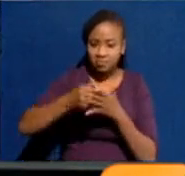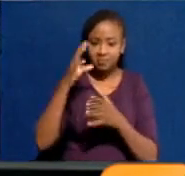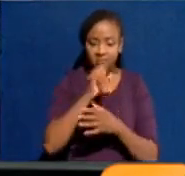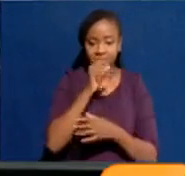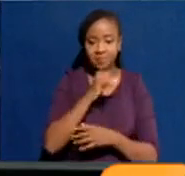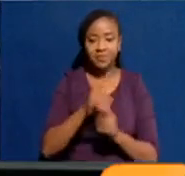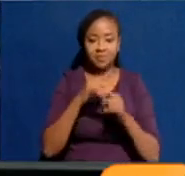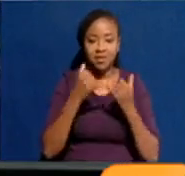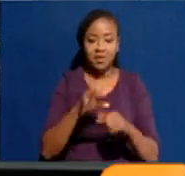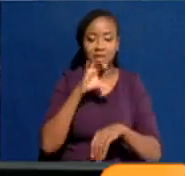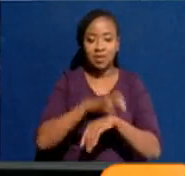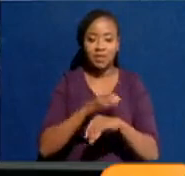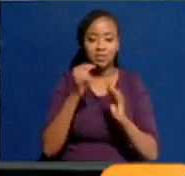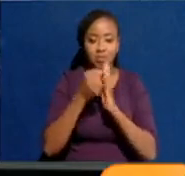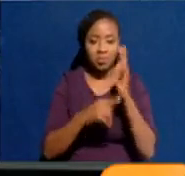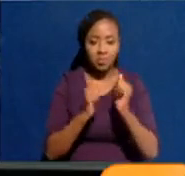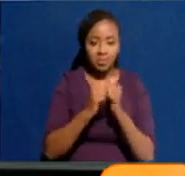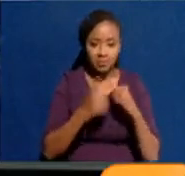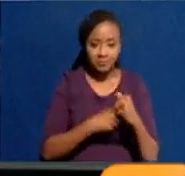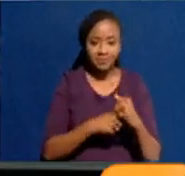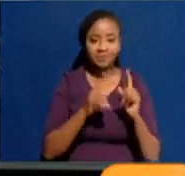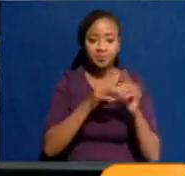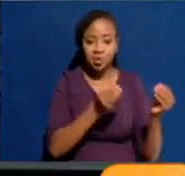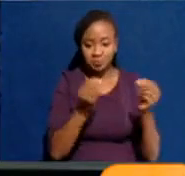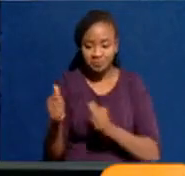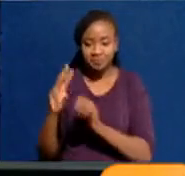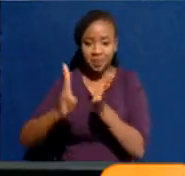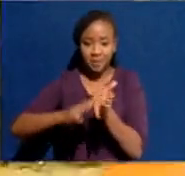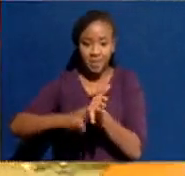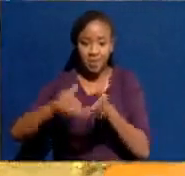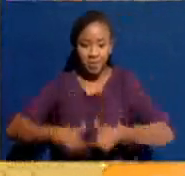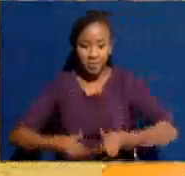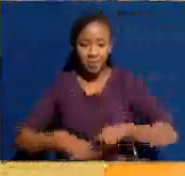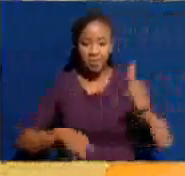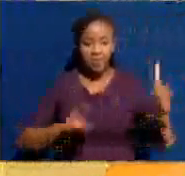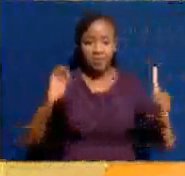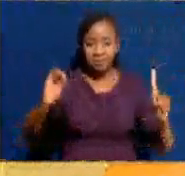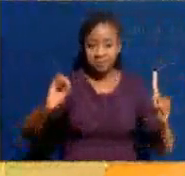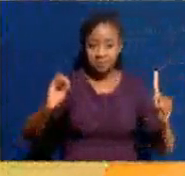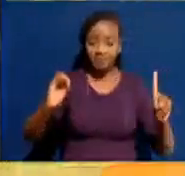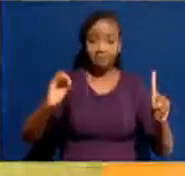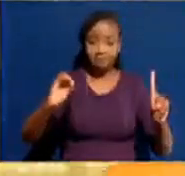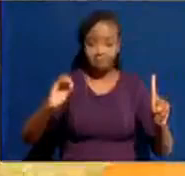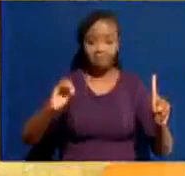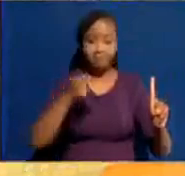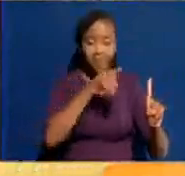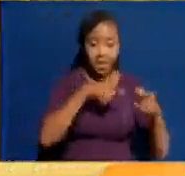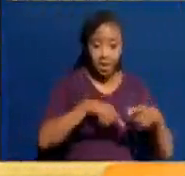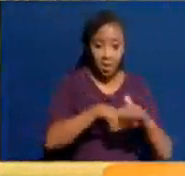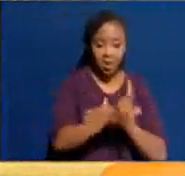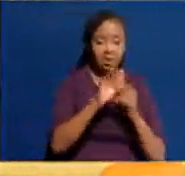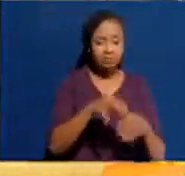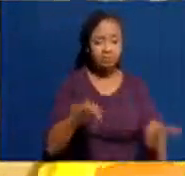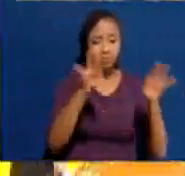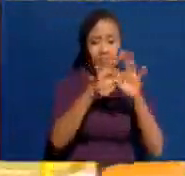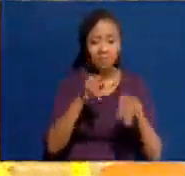the National Super League. Shabana beat Migori Youth 1-0. The all-important goal scored in the fifth